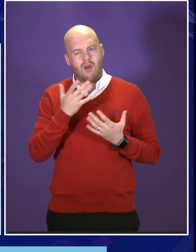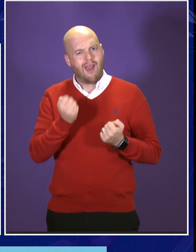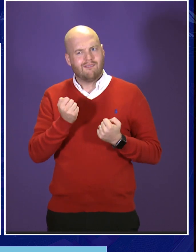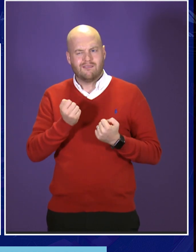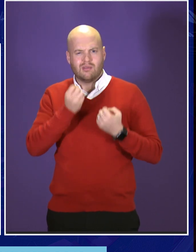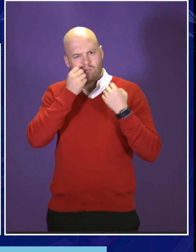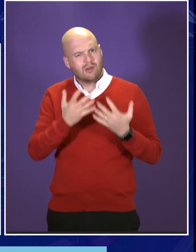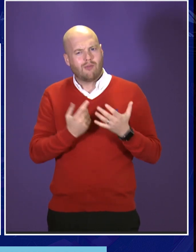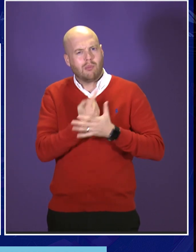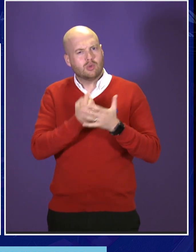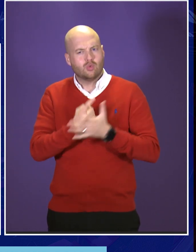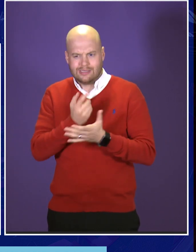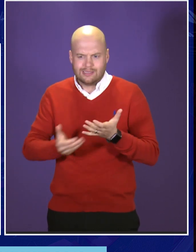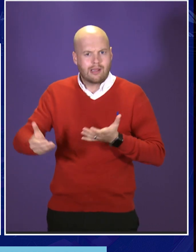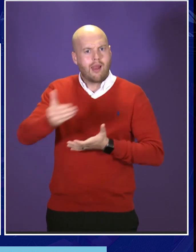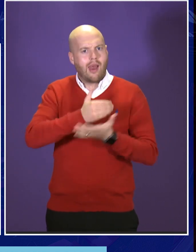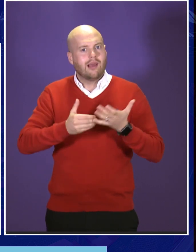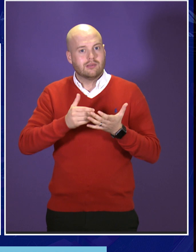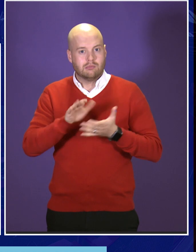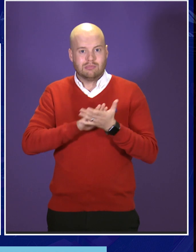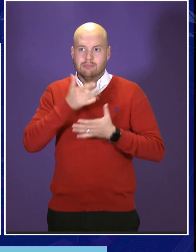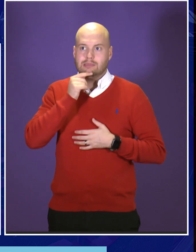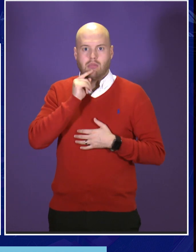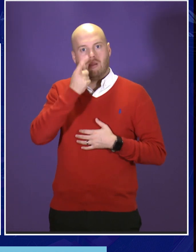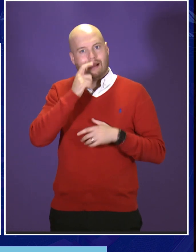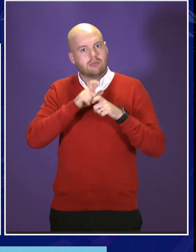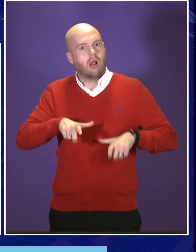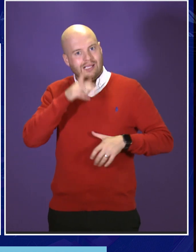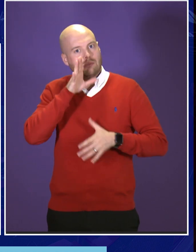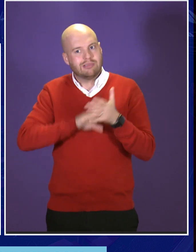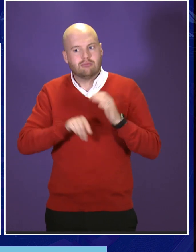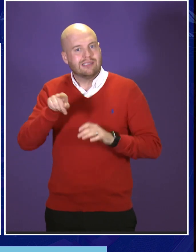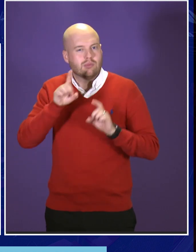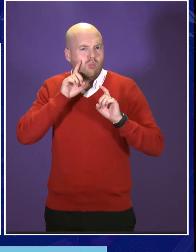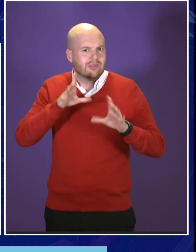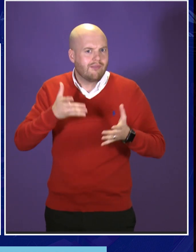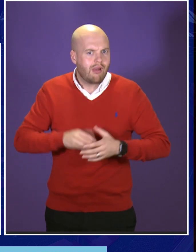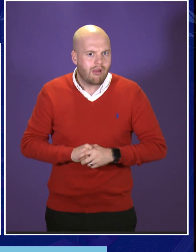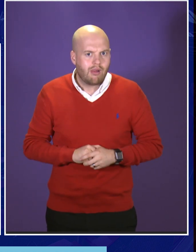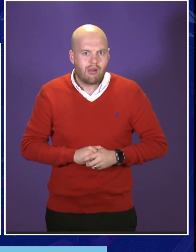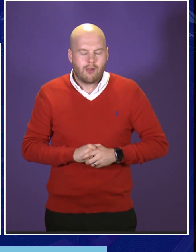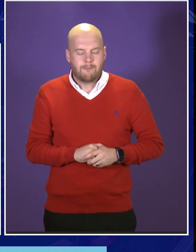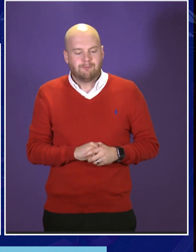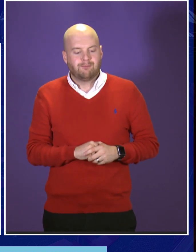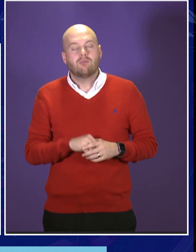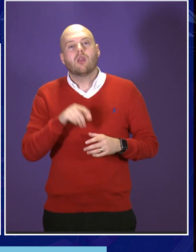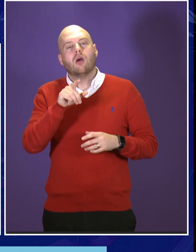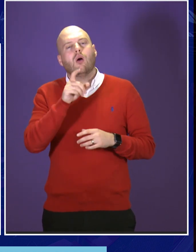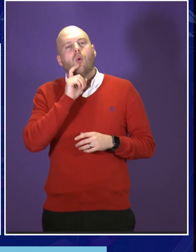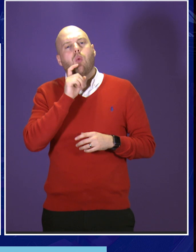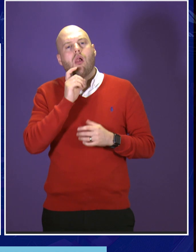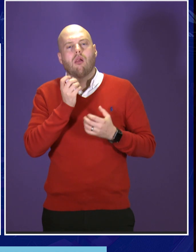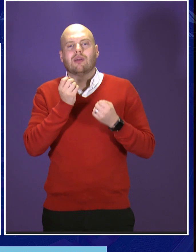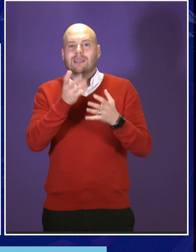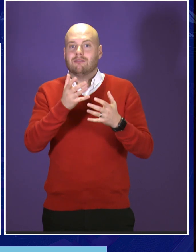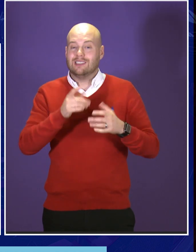for people in different countries. I'm going to very quickly show you this to give you a sense of a very different type of project that we did. This is